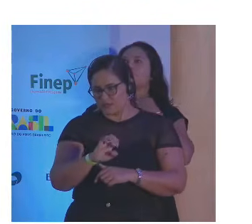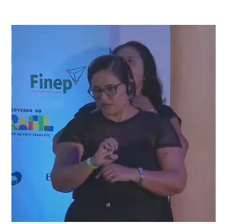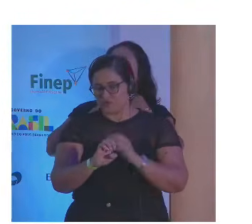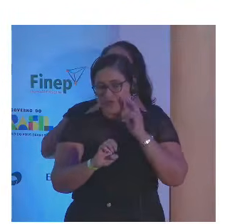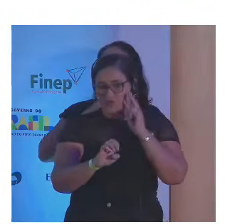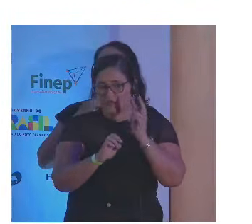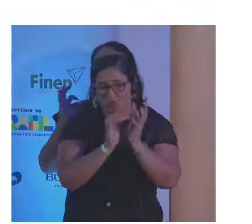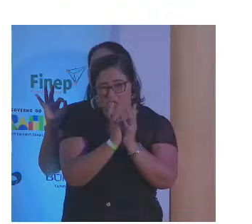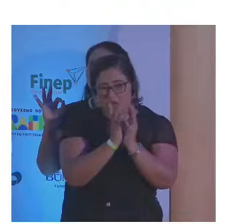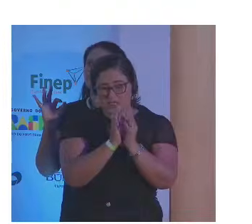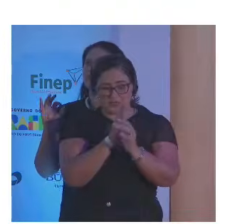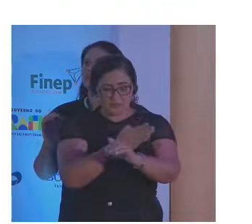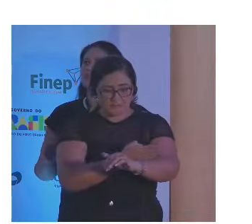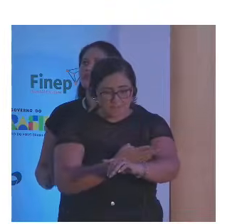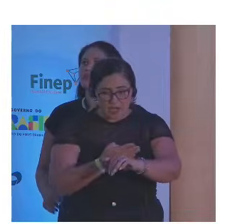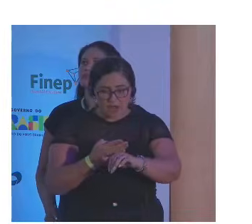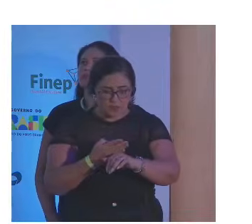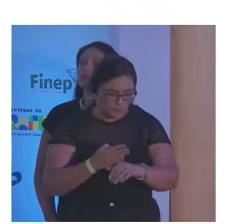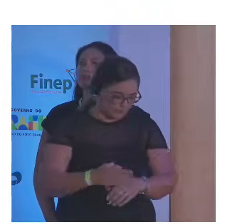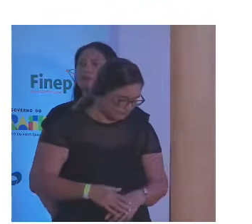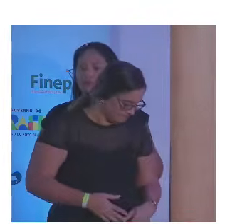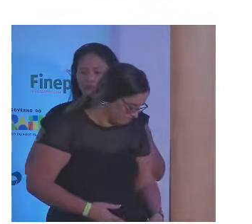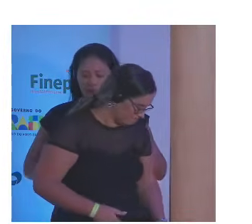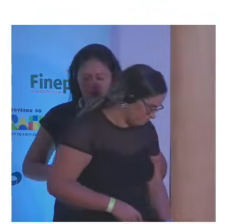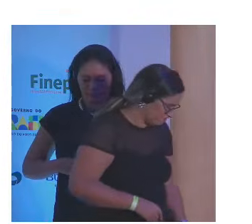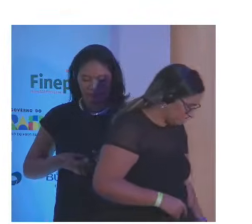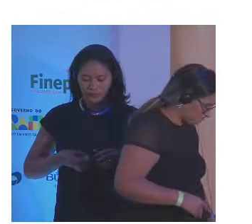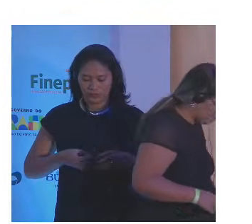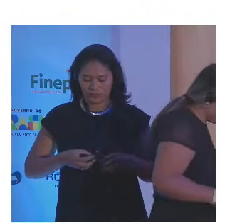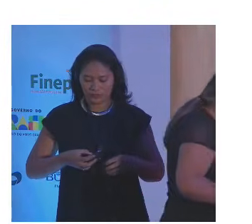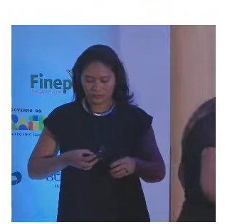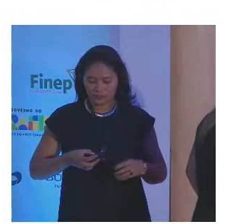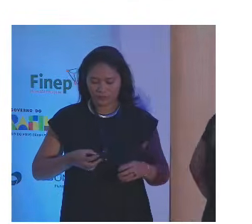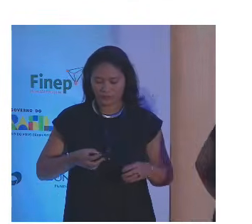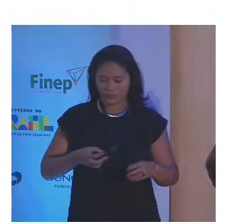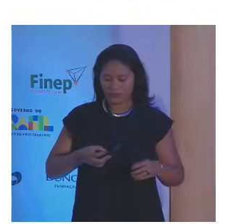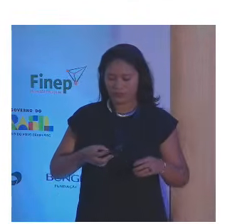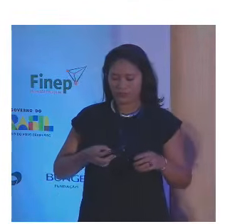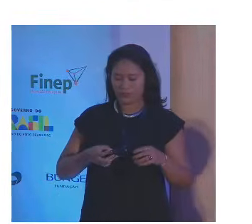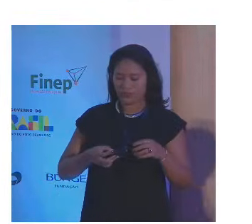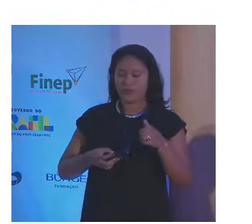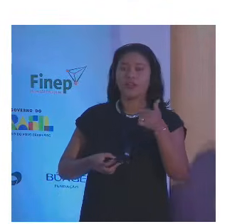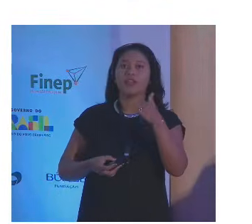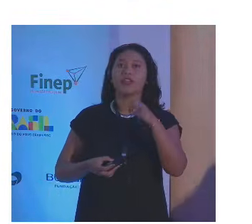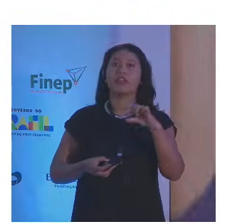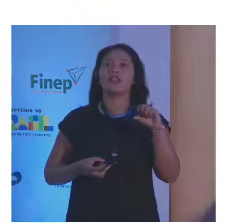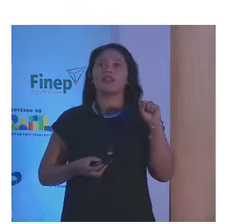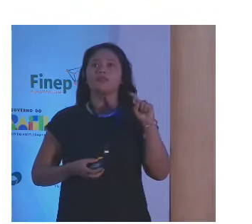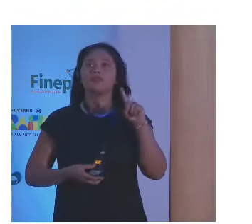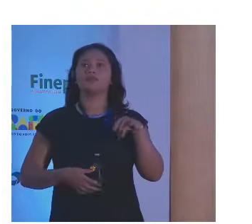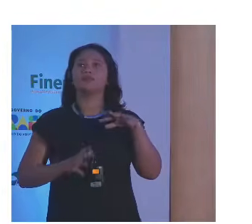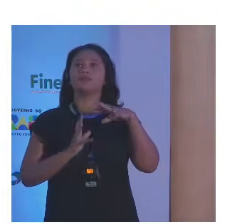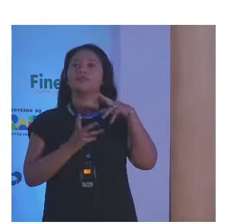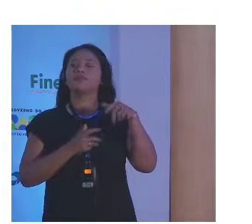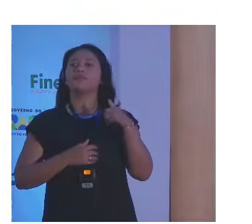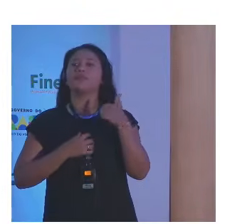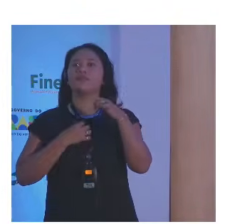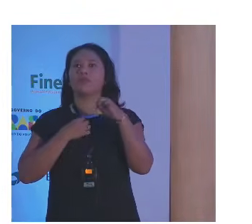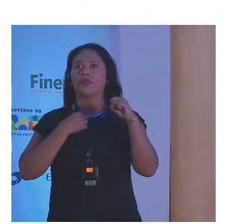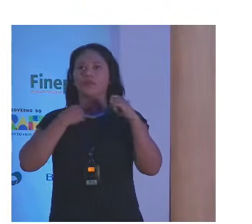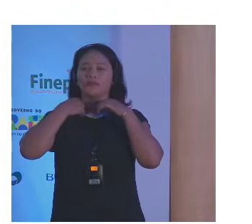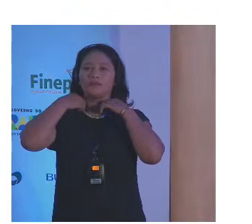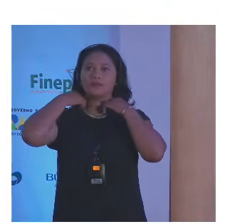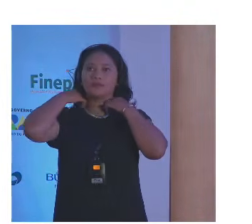The first global bleaching event took place probably in 1998. There were some before. And after that, there have